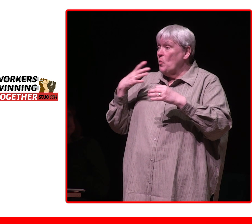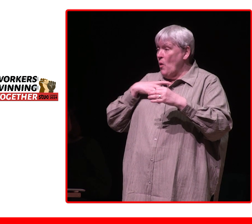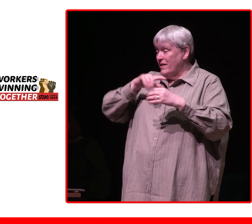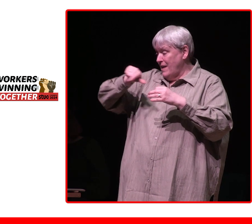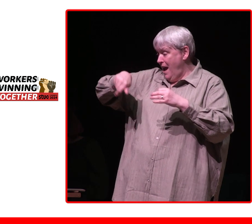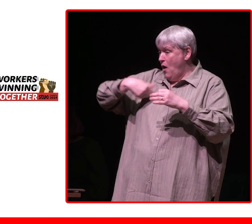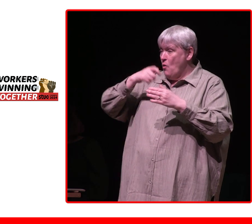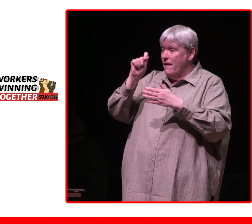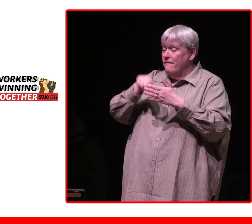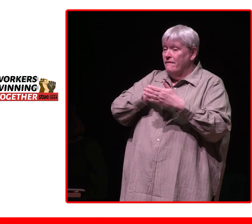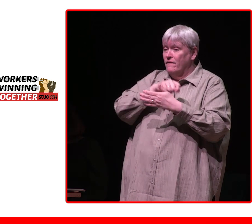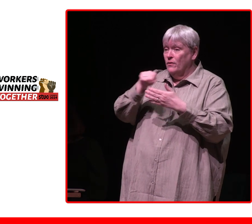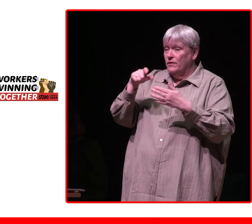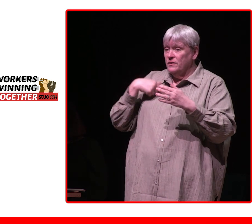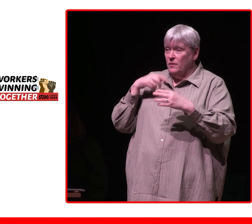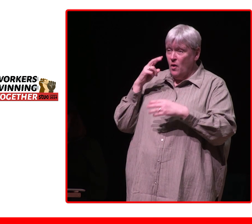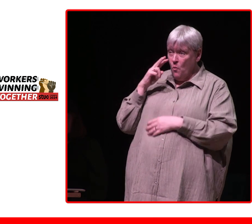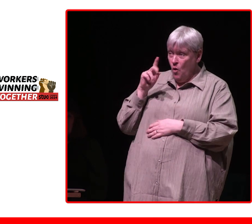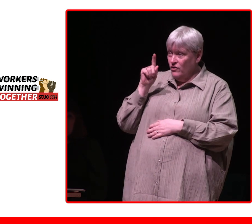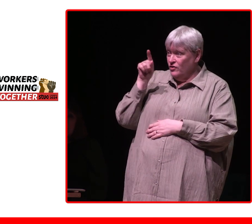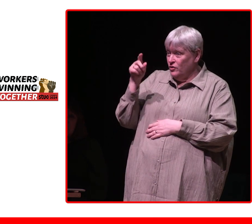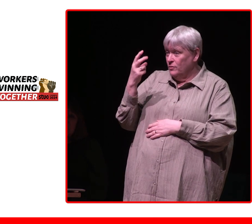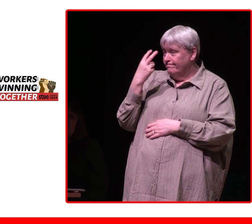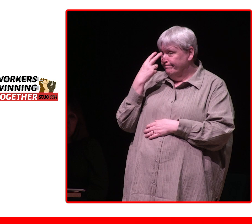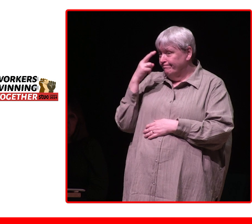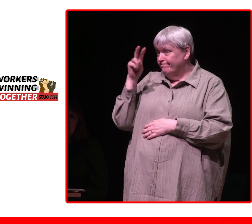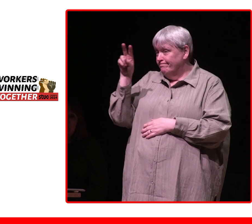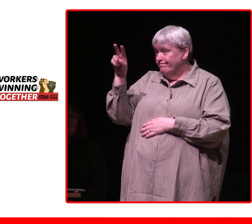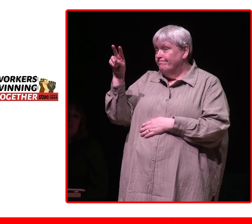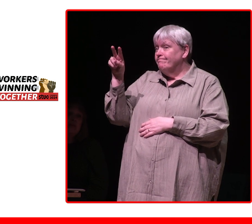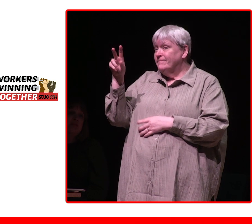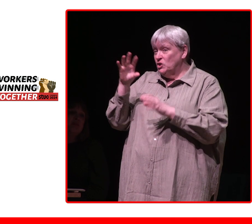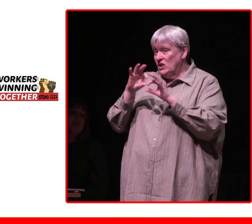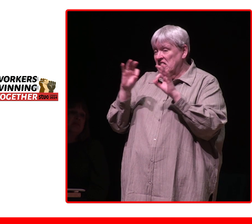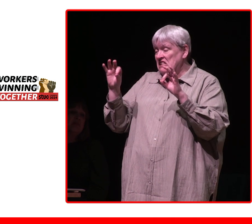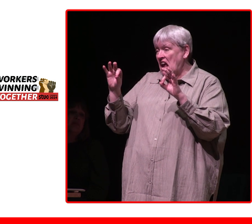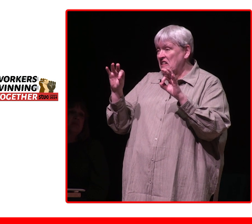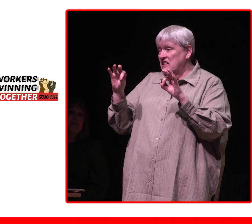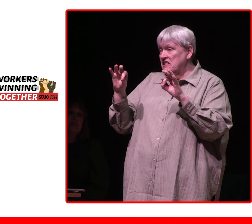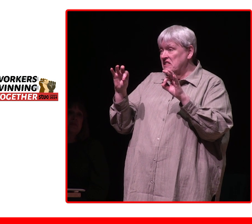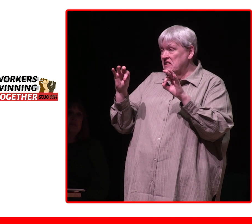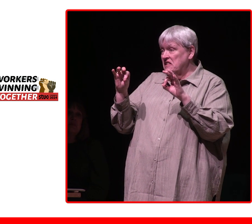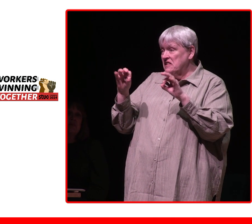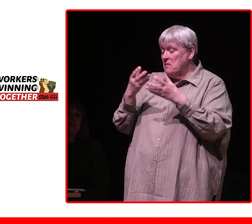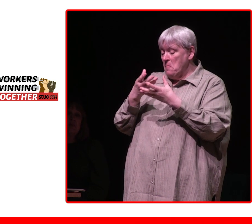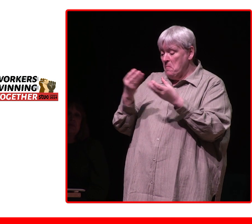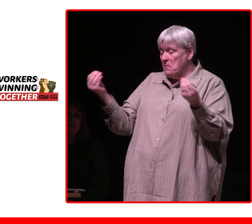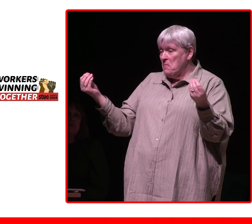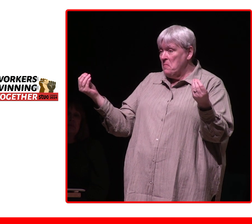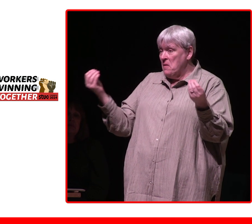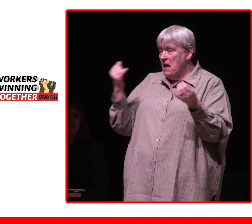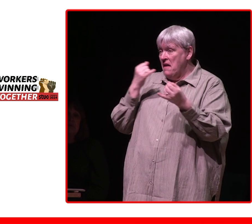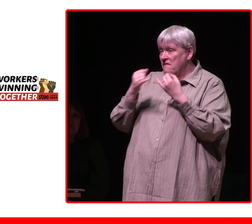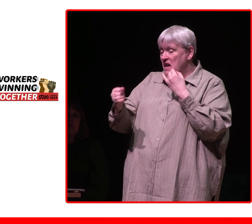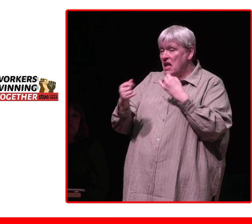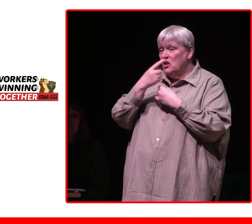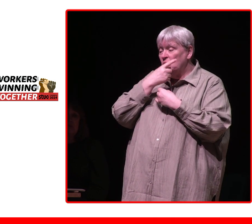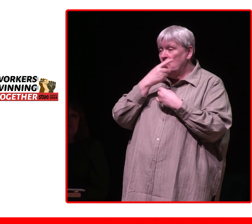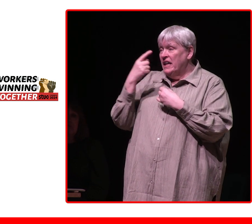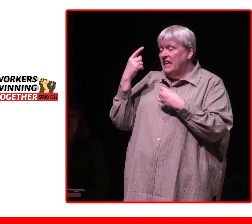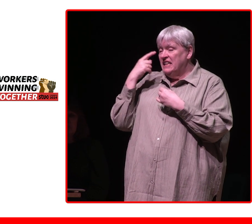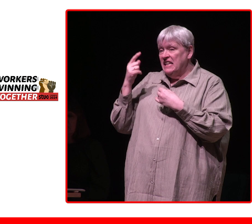votes, we are watching you, and your silence, and your lack of condemnation, and your failure to witness, to call